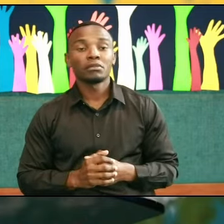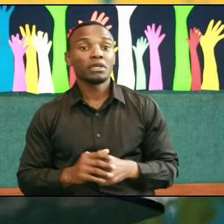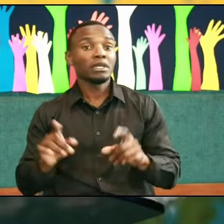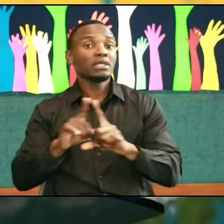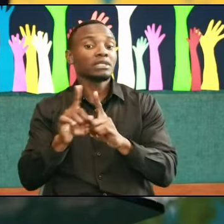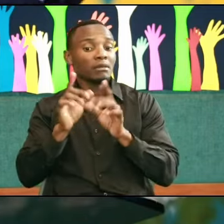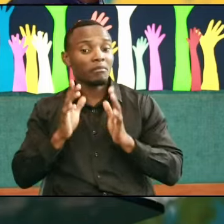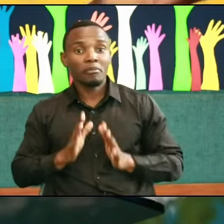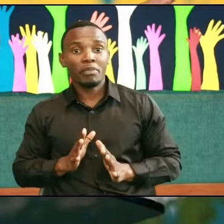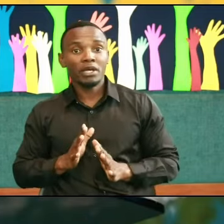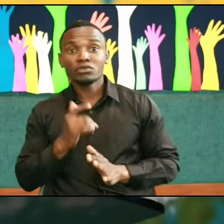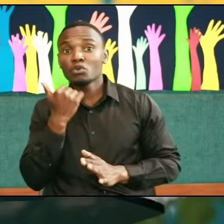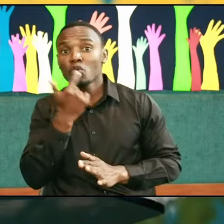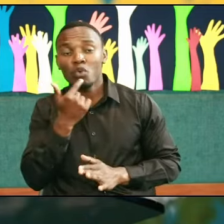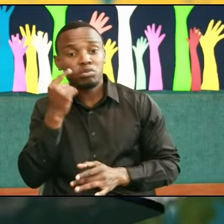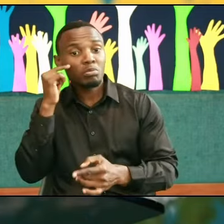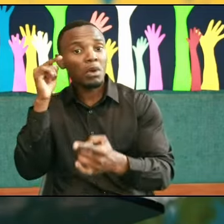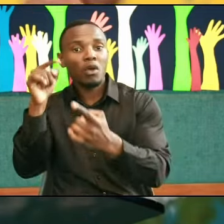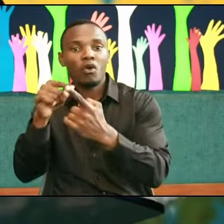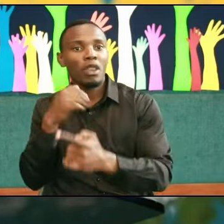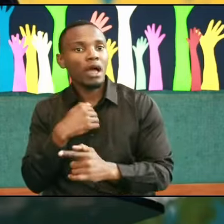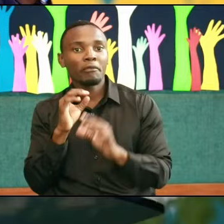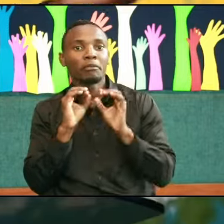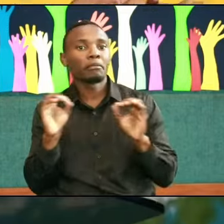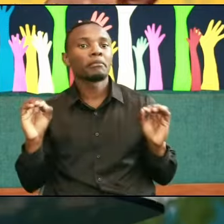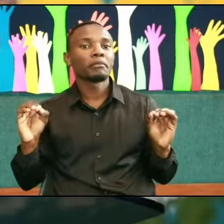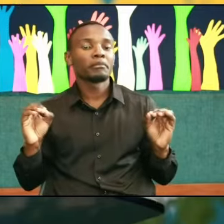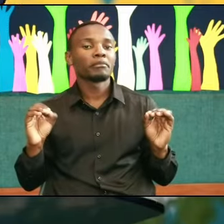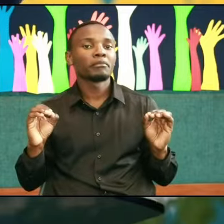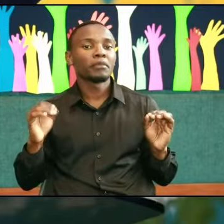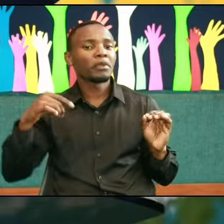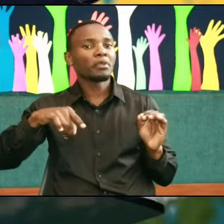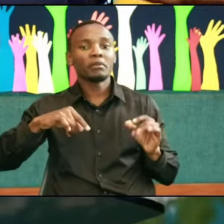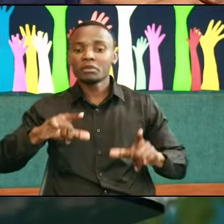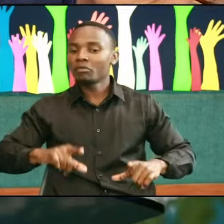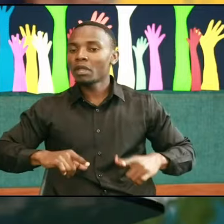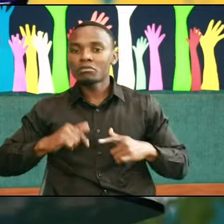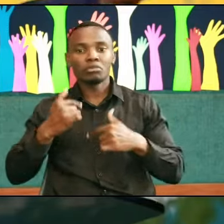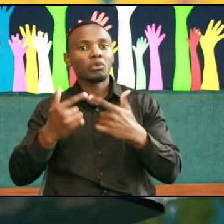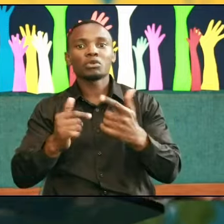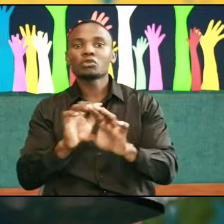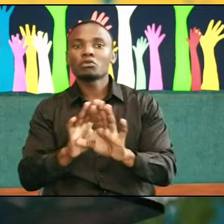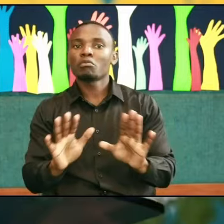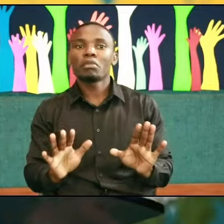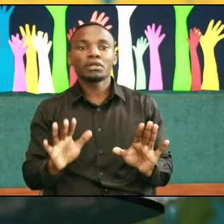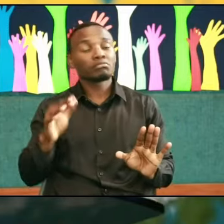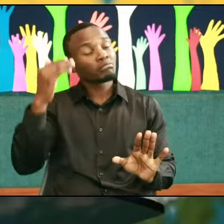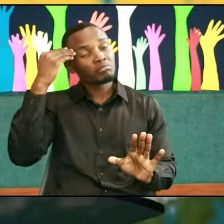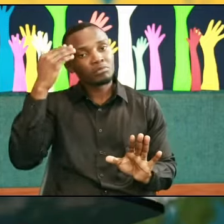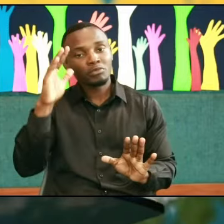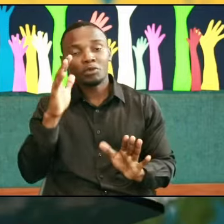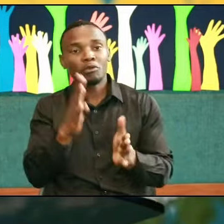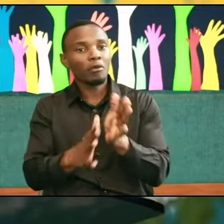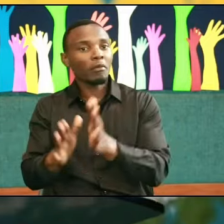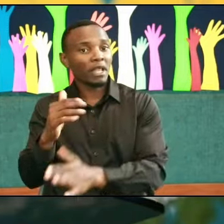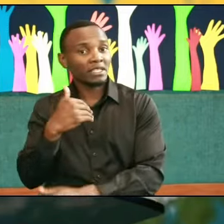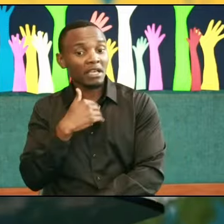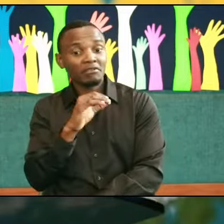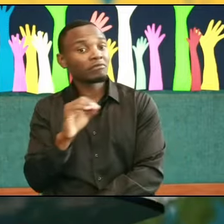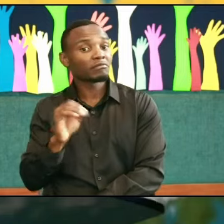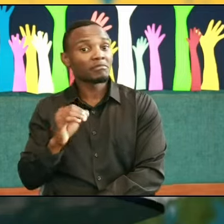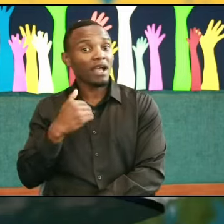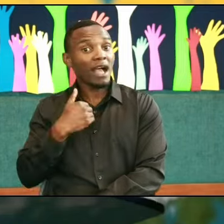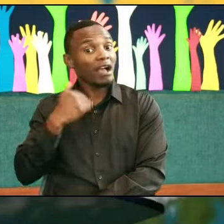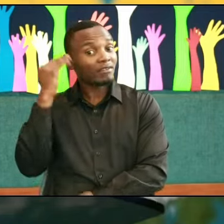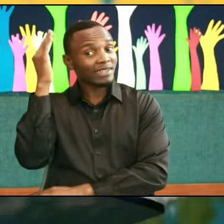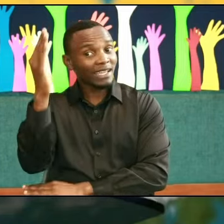a person who has no aim whatsoever. They just find themselves wherever they get, they have arrived. They have no direct